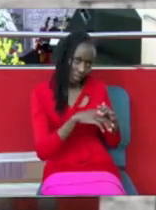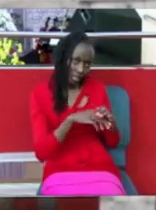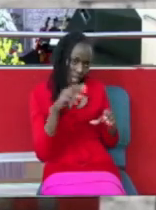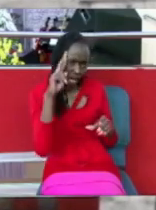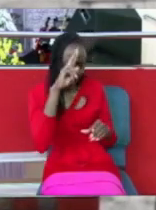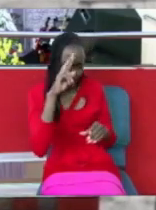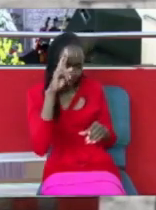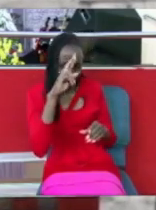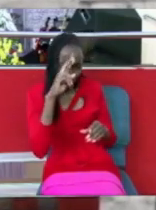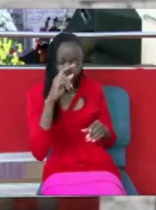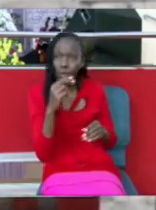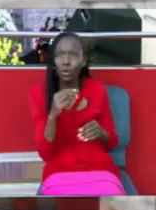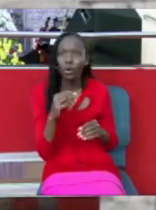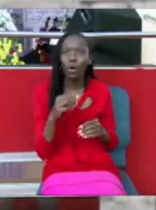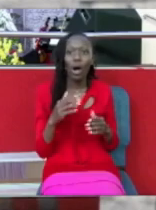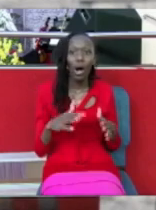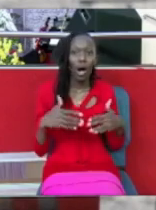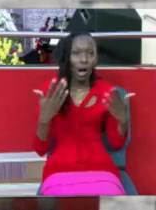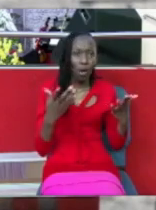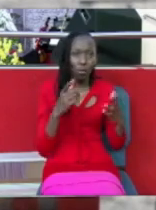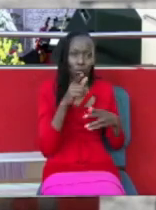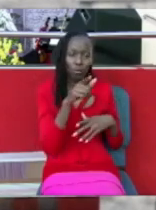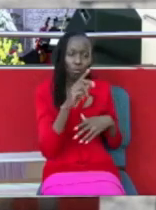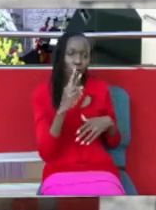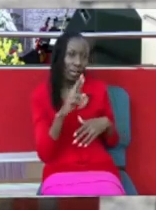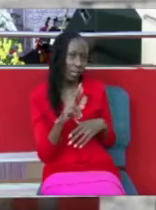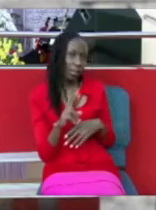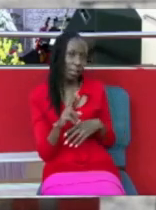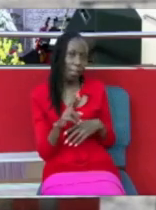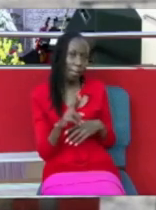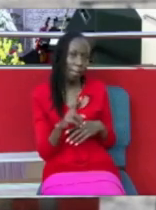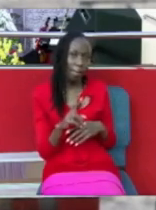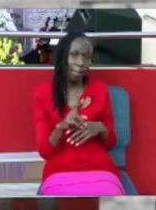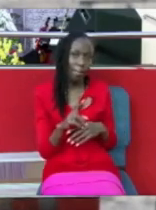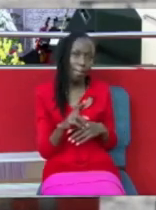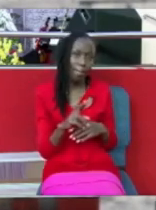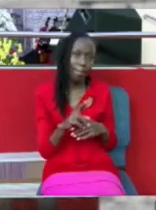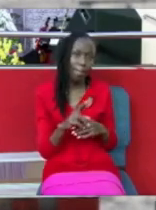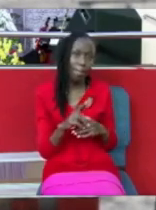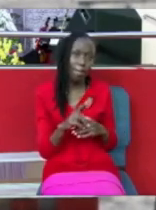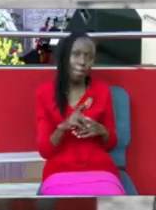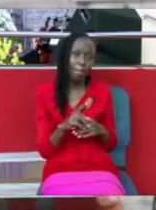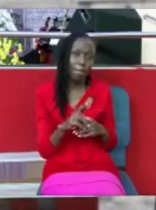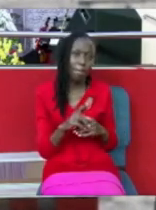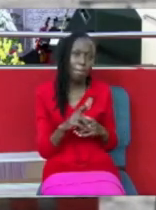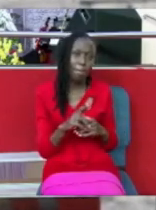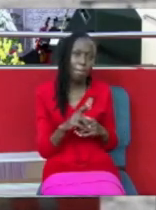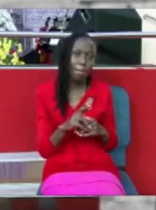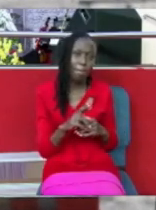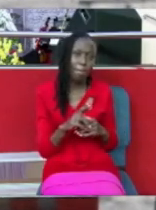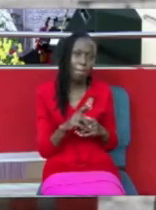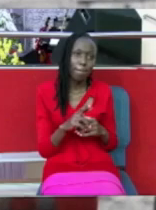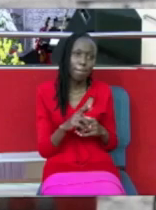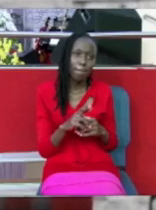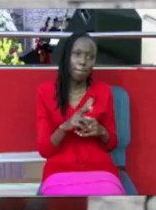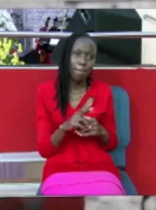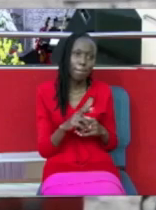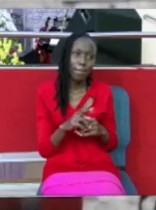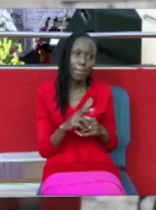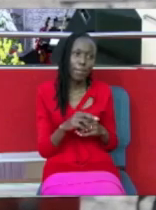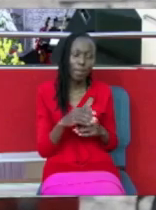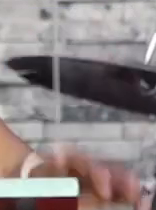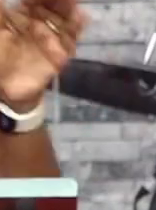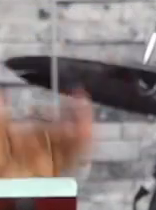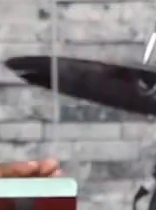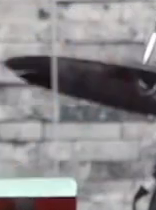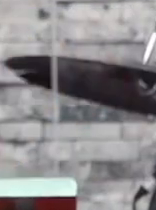behind productivity. Na basi neno lililo ndani ndio hakika wa mazao yaliyotendeka. A believer without